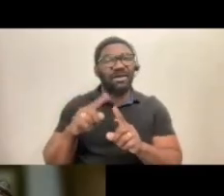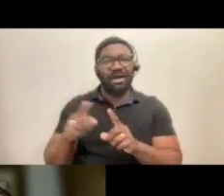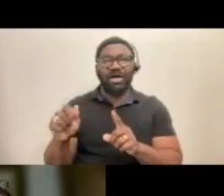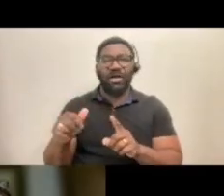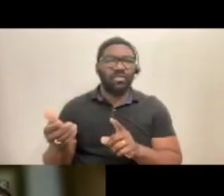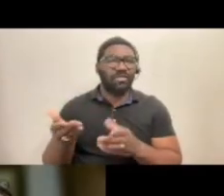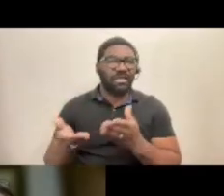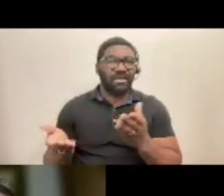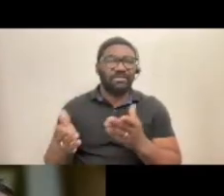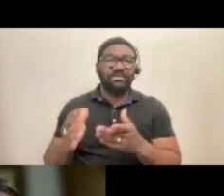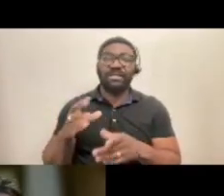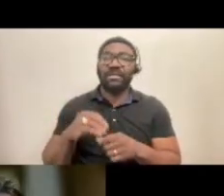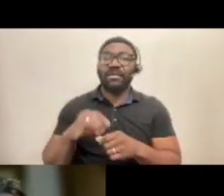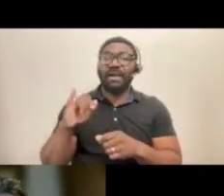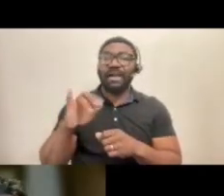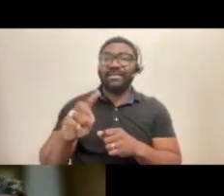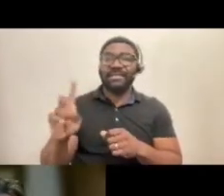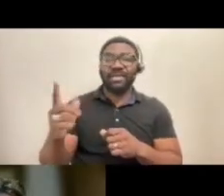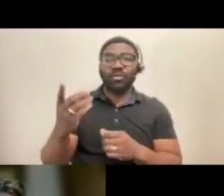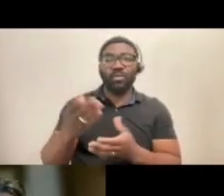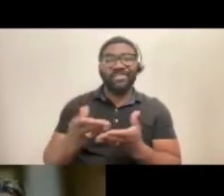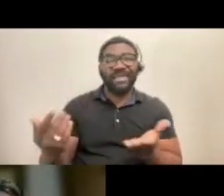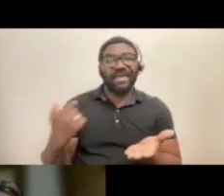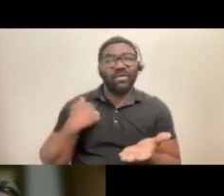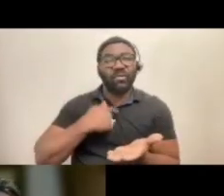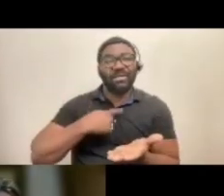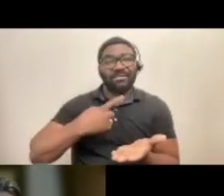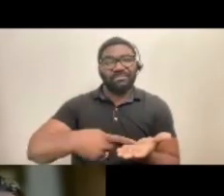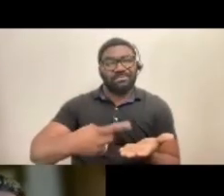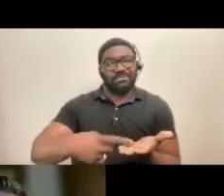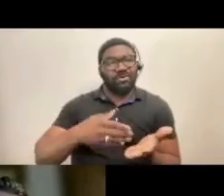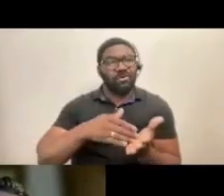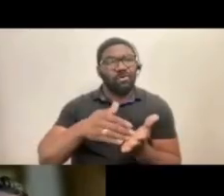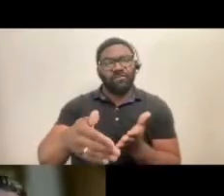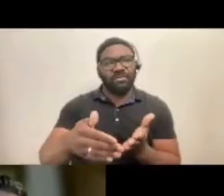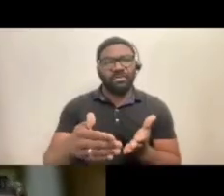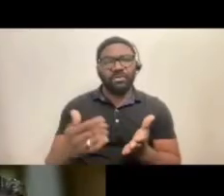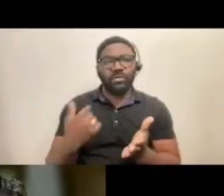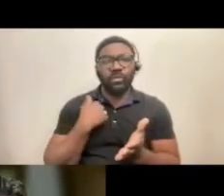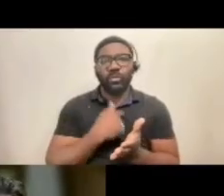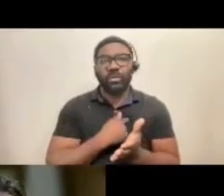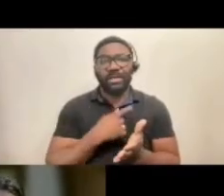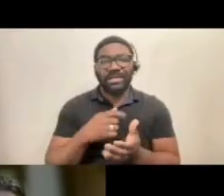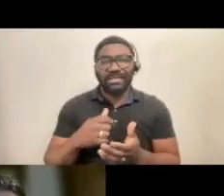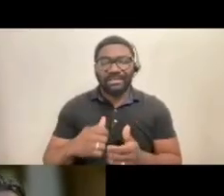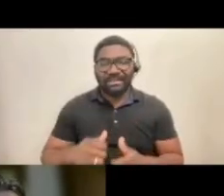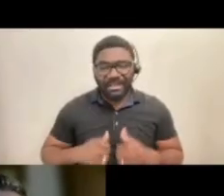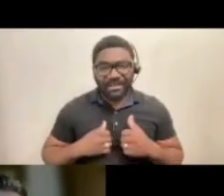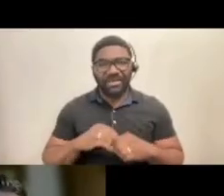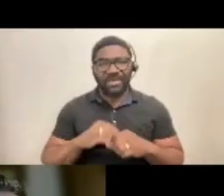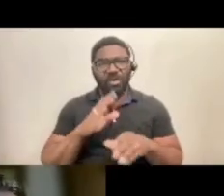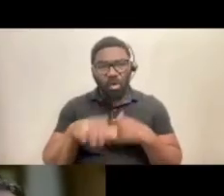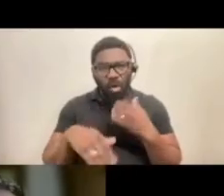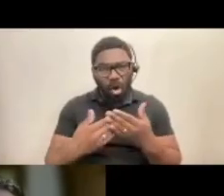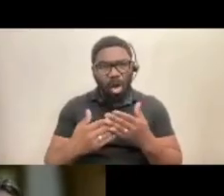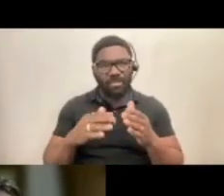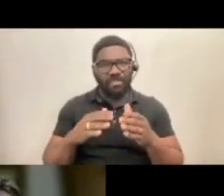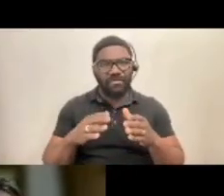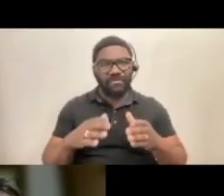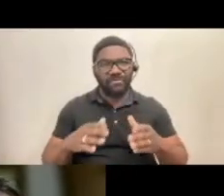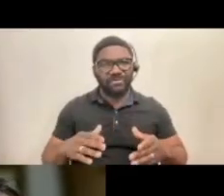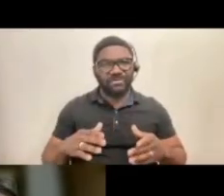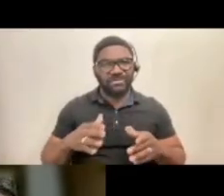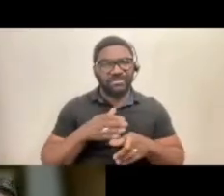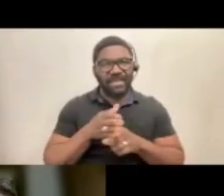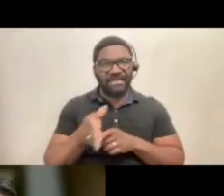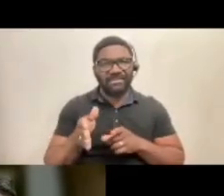Within IDD, one of the things that we often talk about is how we live in all of the spaces, and not all the spaces live in the world